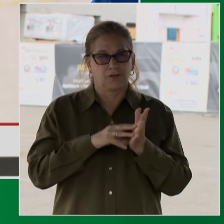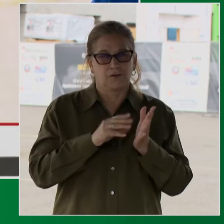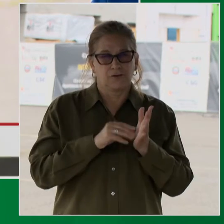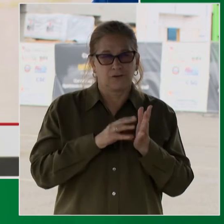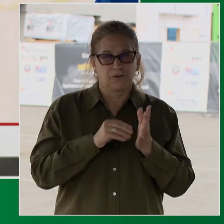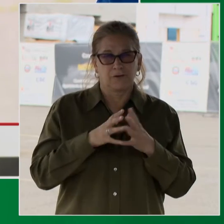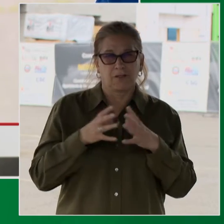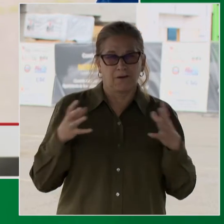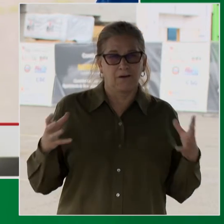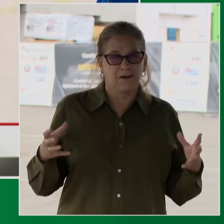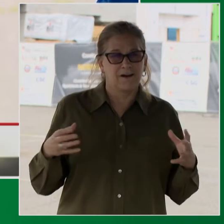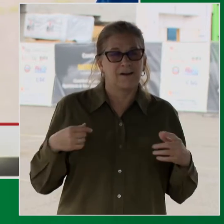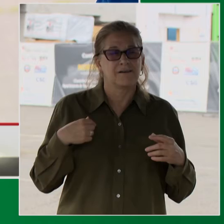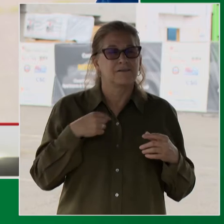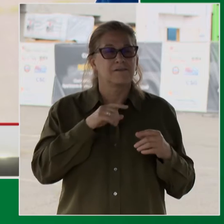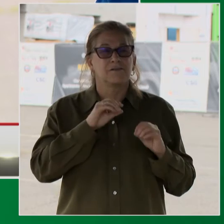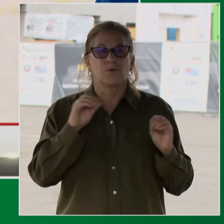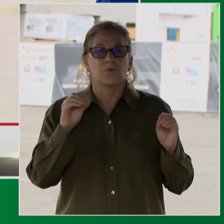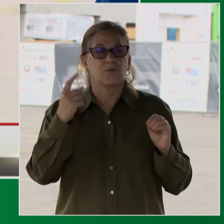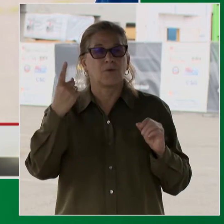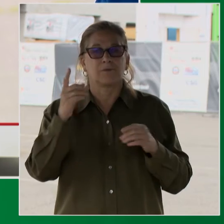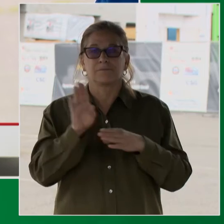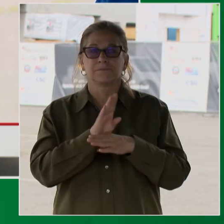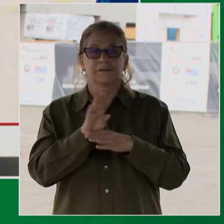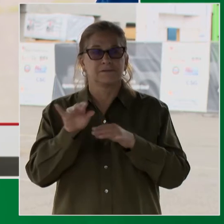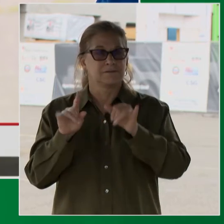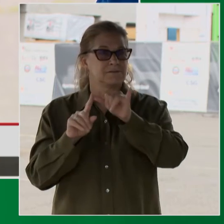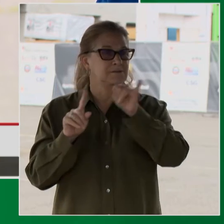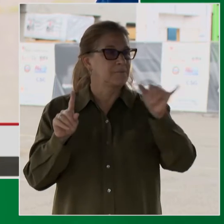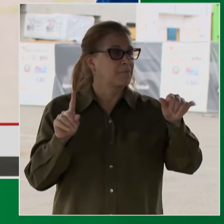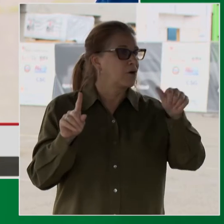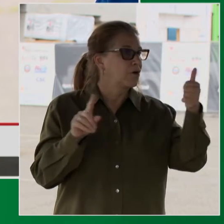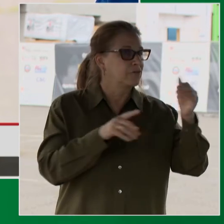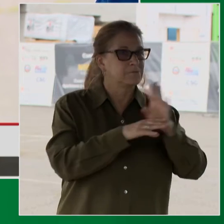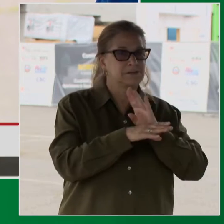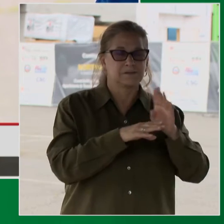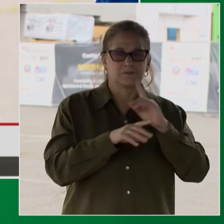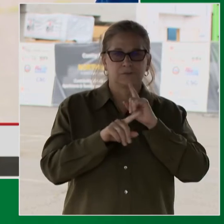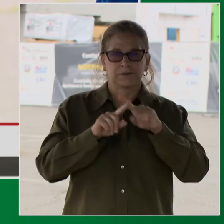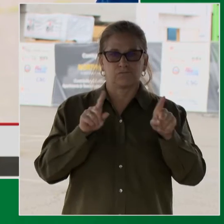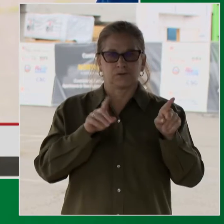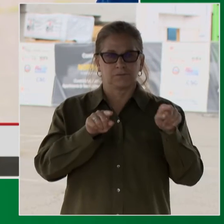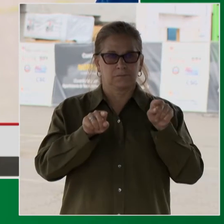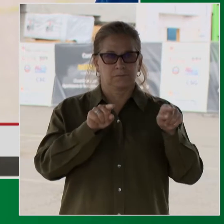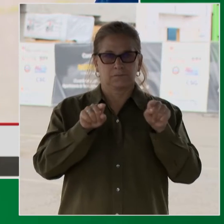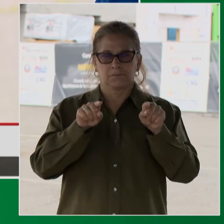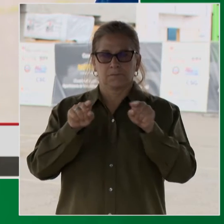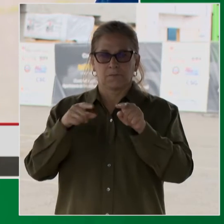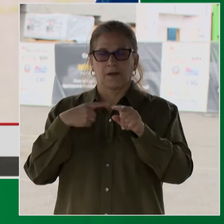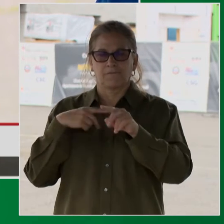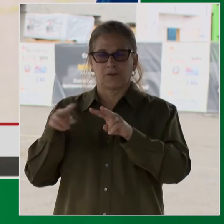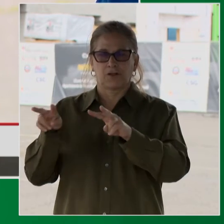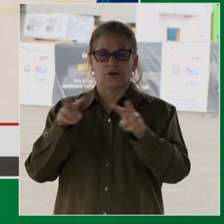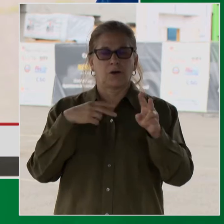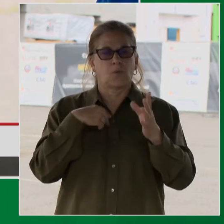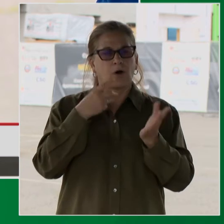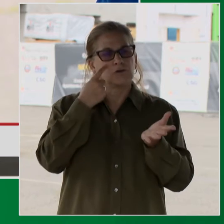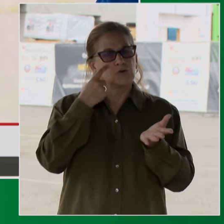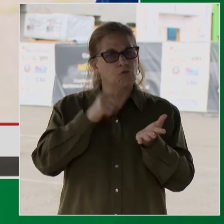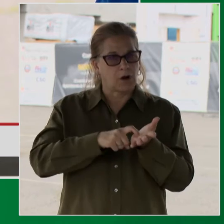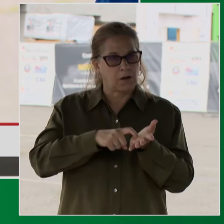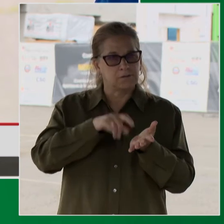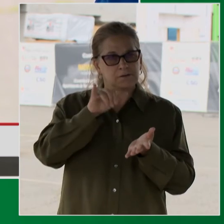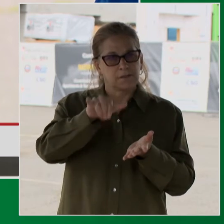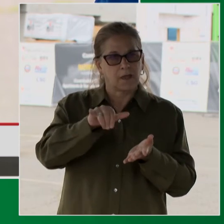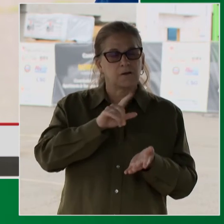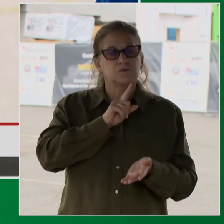one business is looking for, the same thing. And so we do need to, we want to acknowledge the fact that businesses all